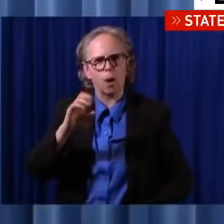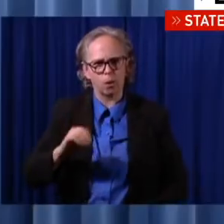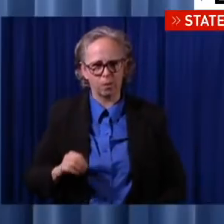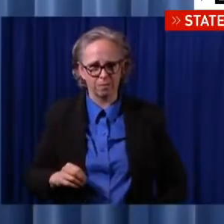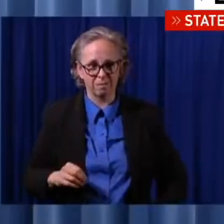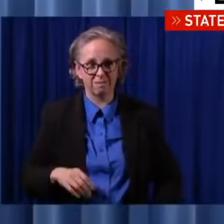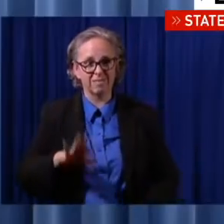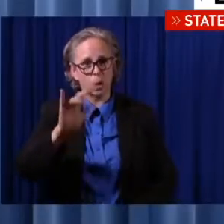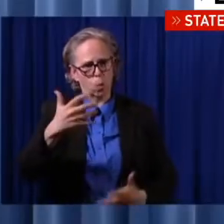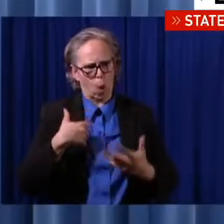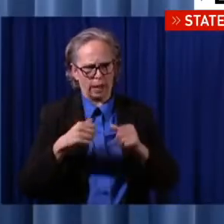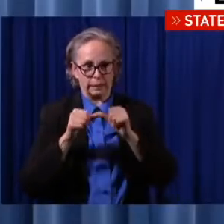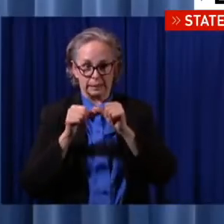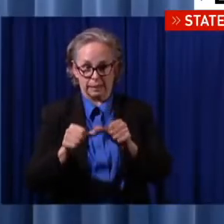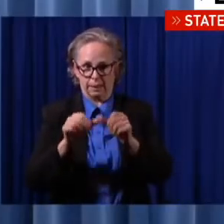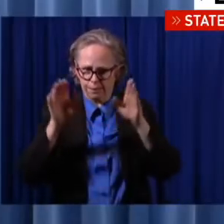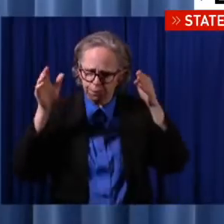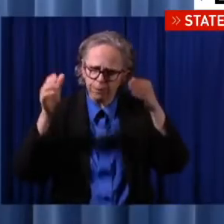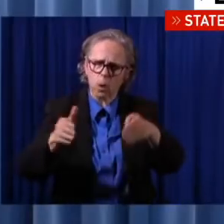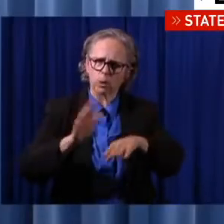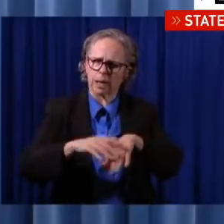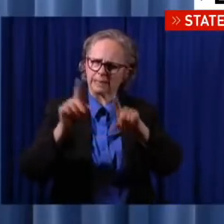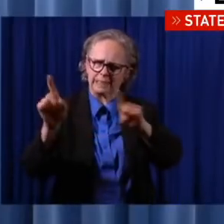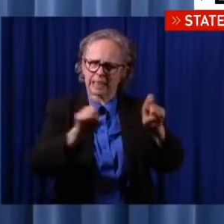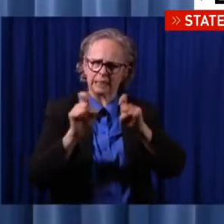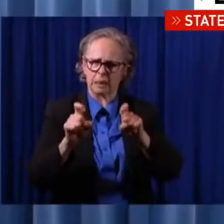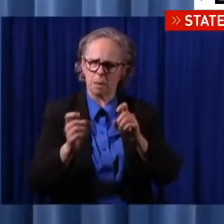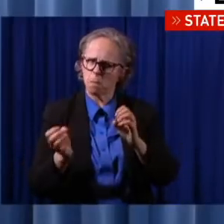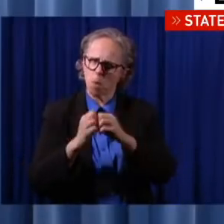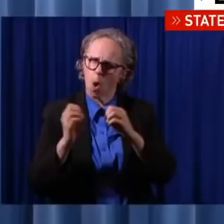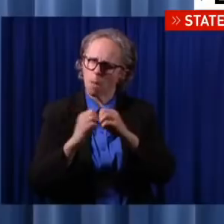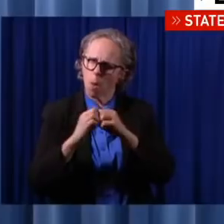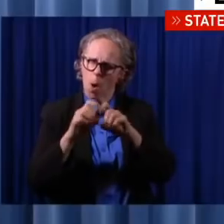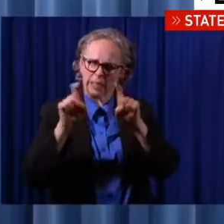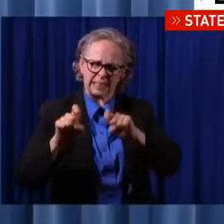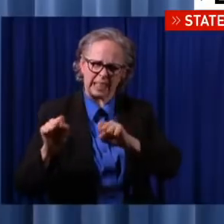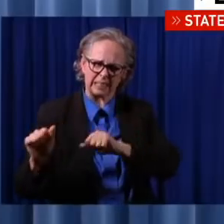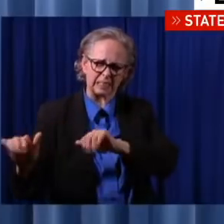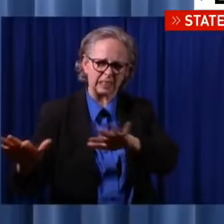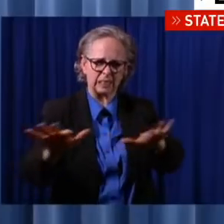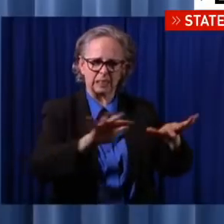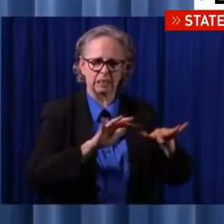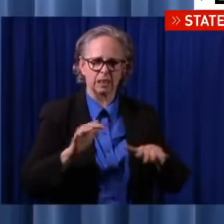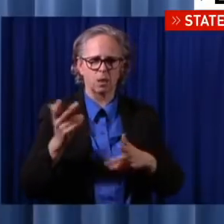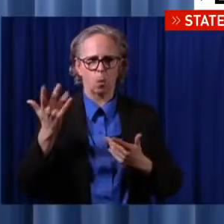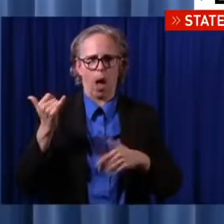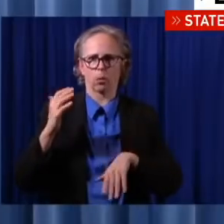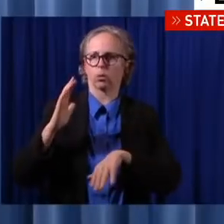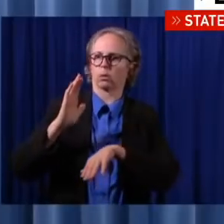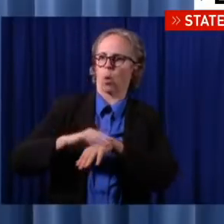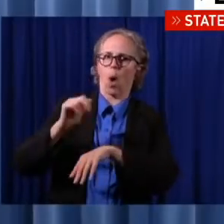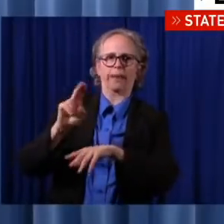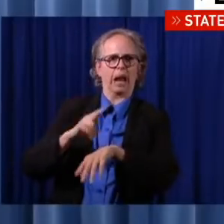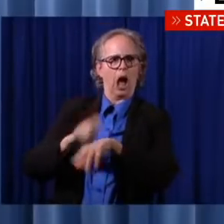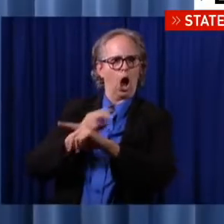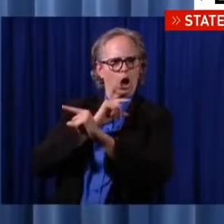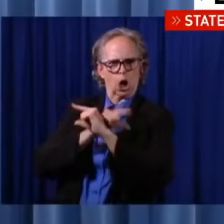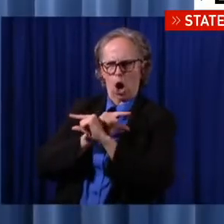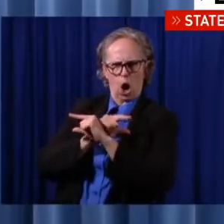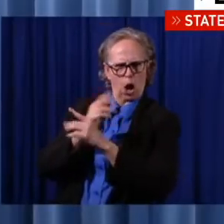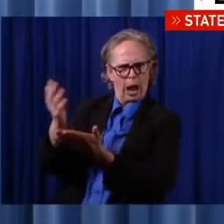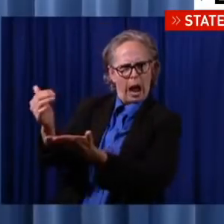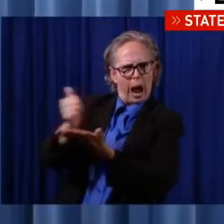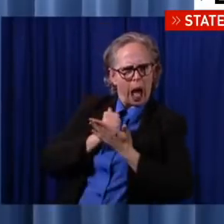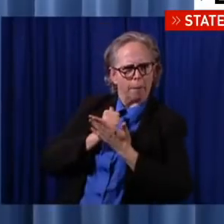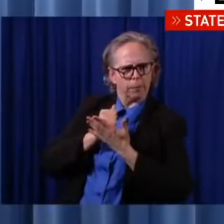testing and get more testing. That's why we've deployed the National Guard. We're going to use every tool we can to increase testing as